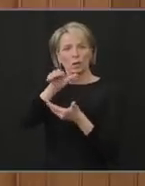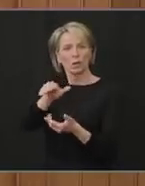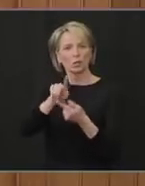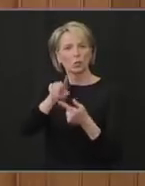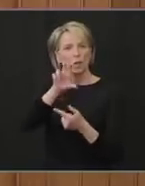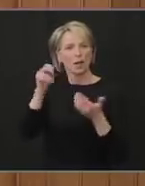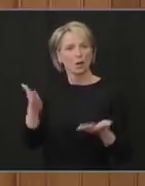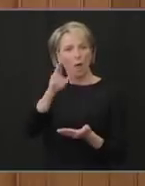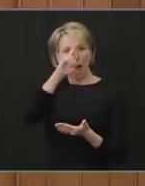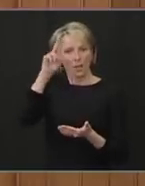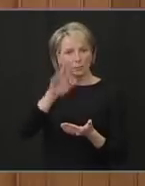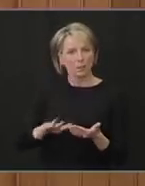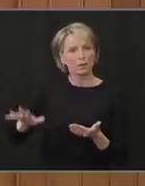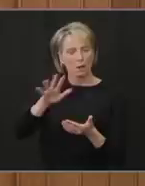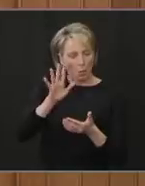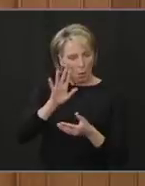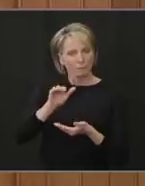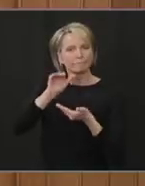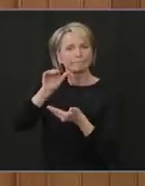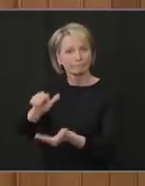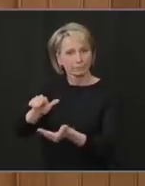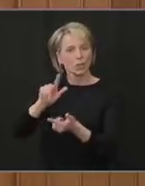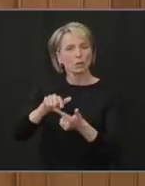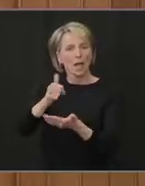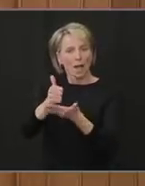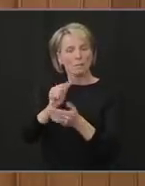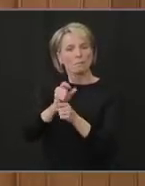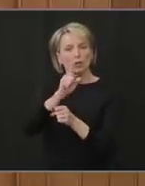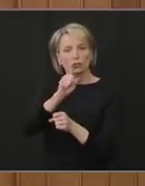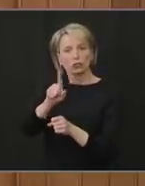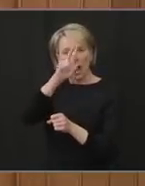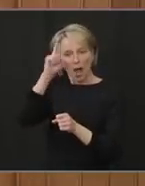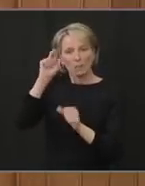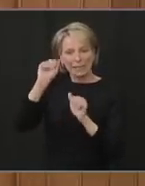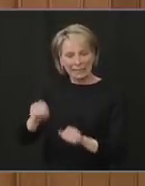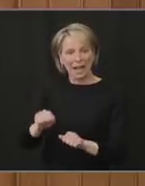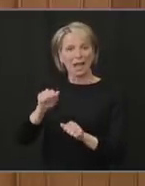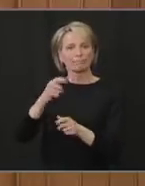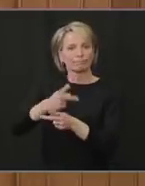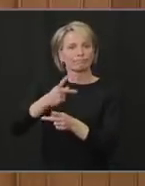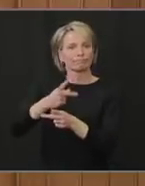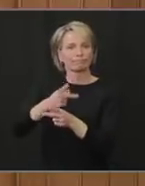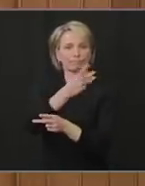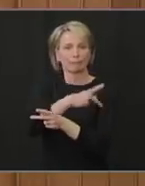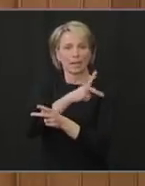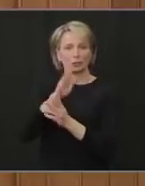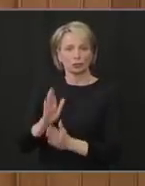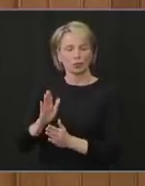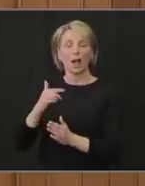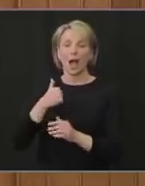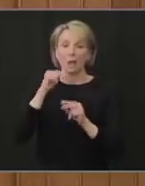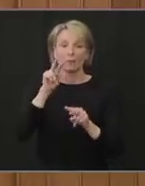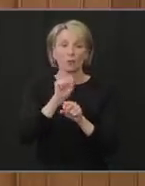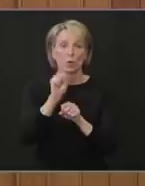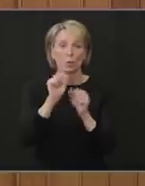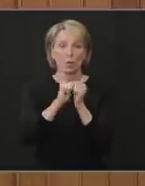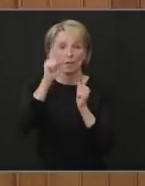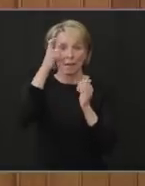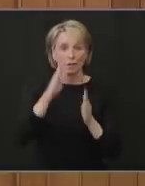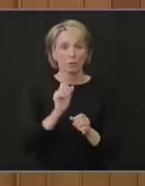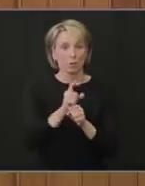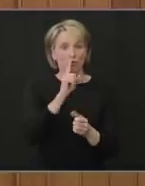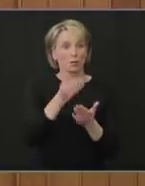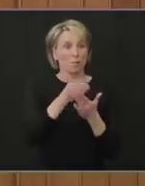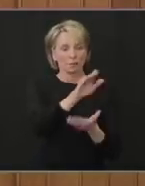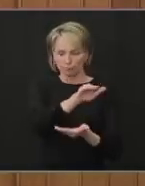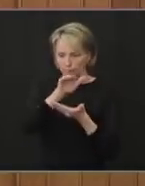that we can engage in all of the additional services that we need to. And I'm going to be looking forward to working with the governor to make sure that that money lands